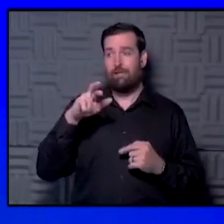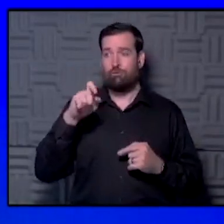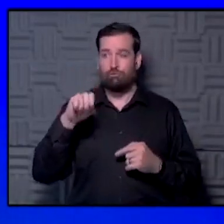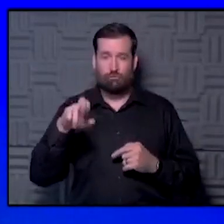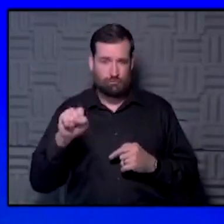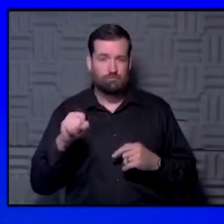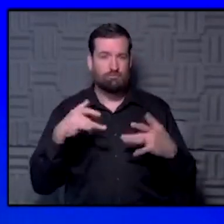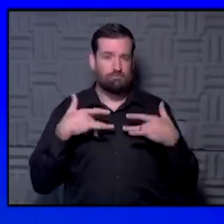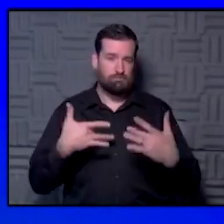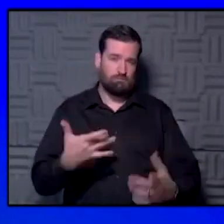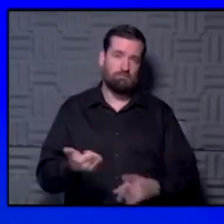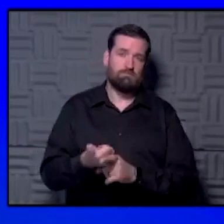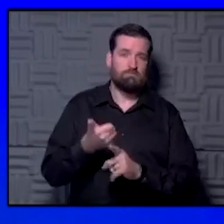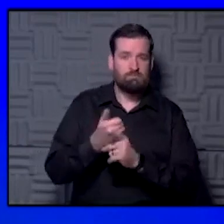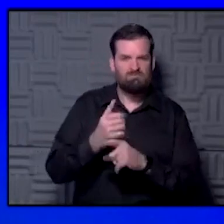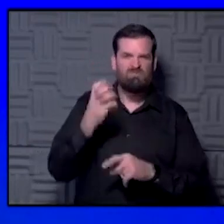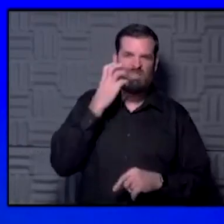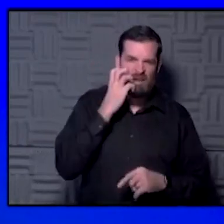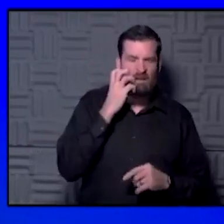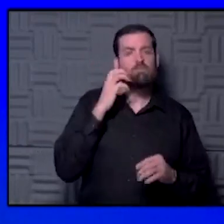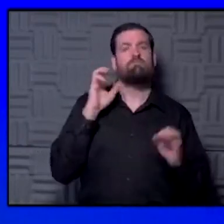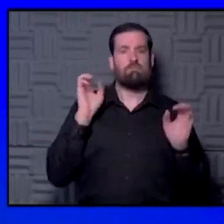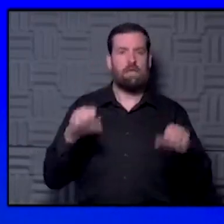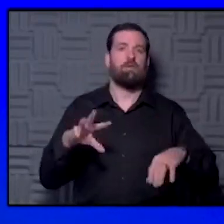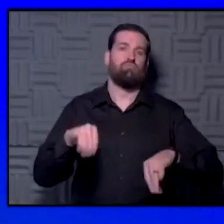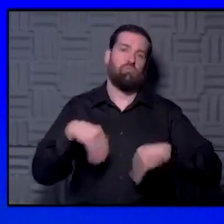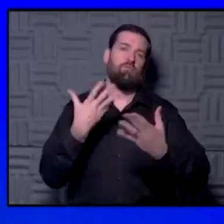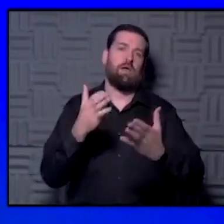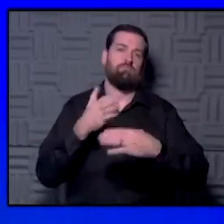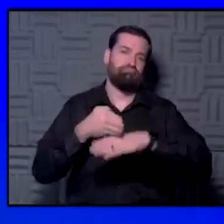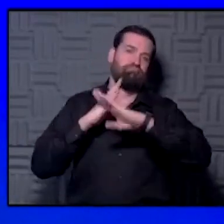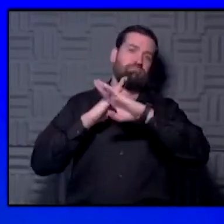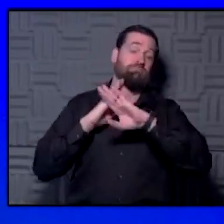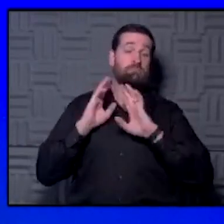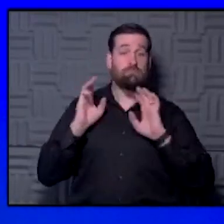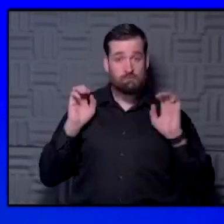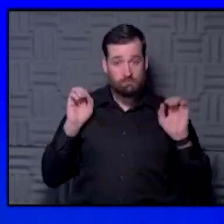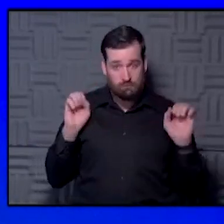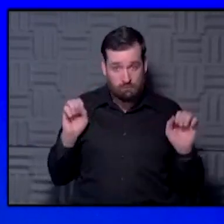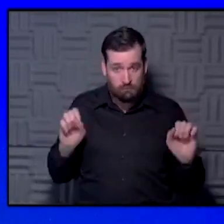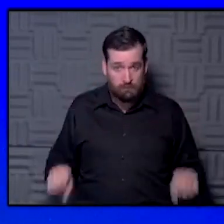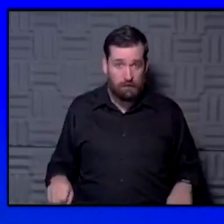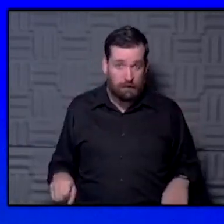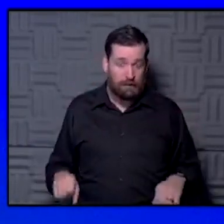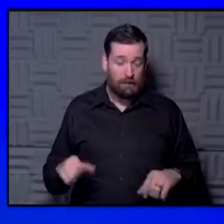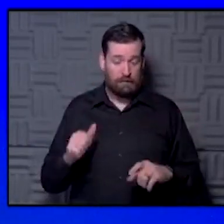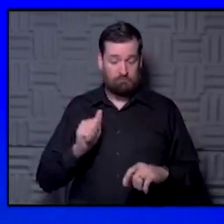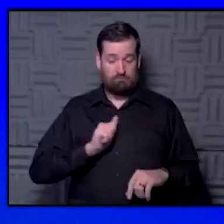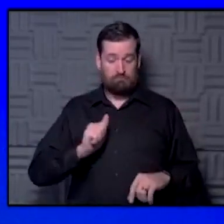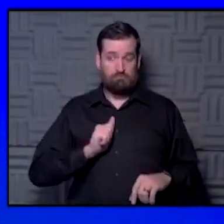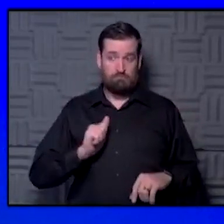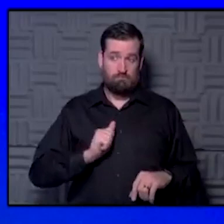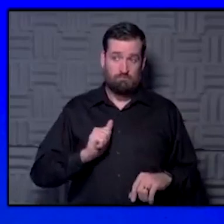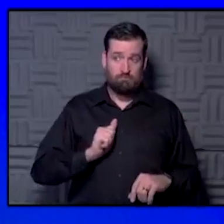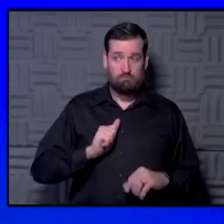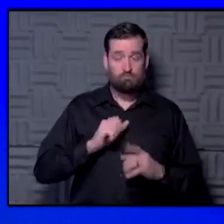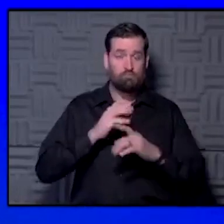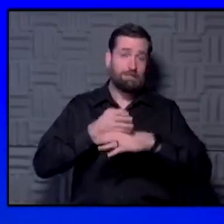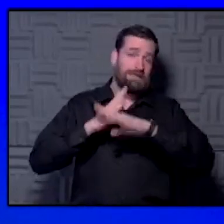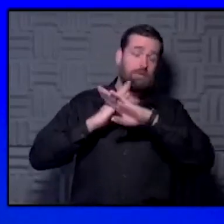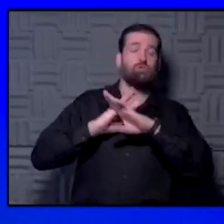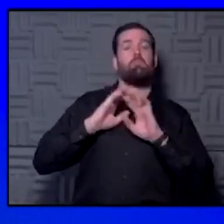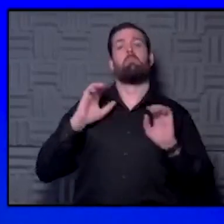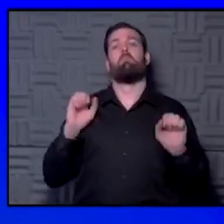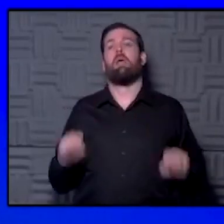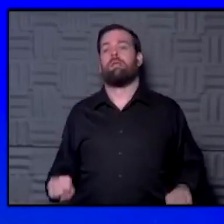thick. I think they can provide barrier protection. And can they provide the wearer protection from infection as well? Possibly. We know that